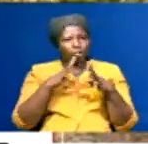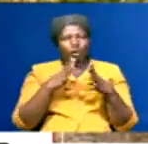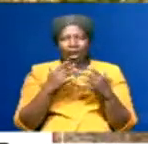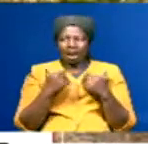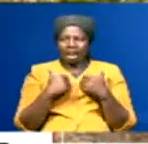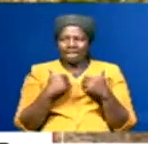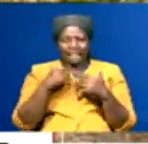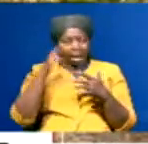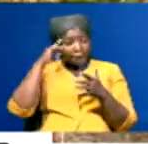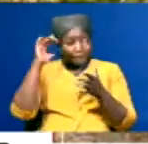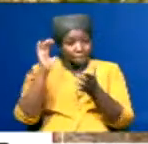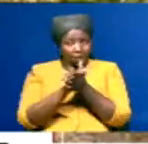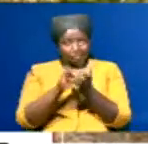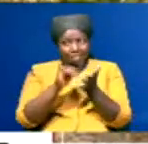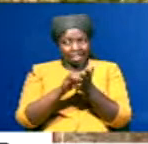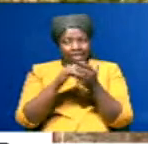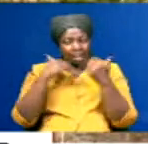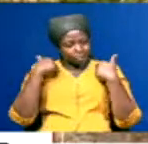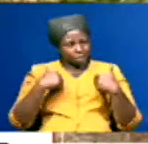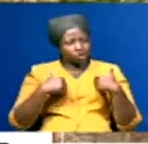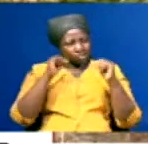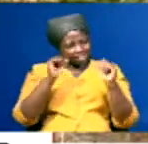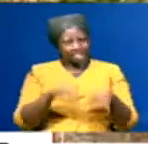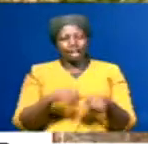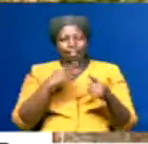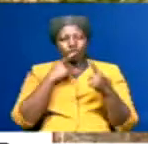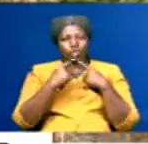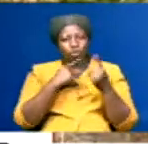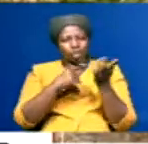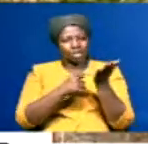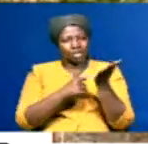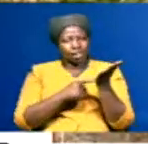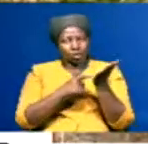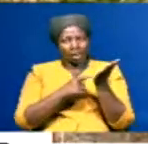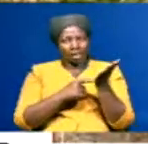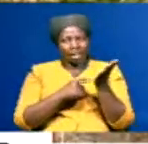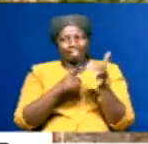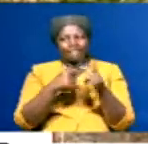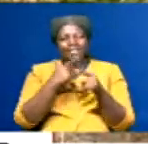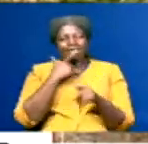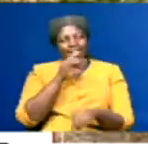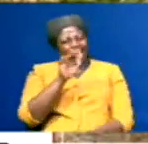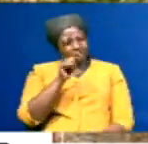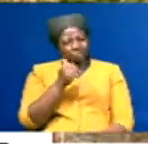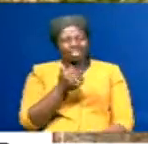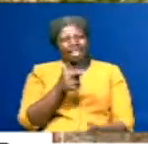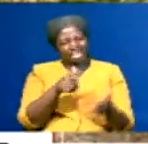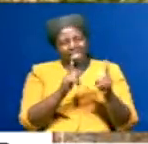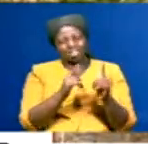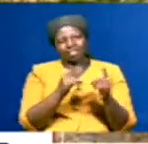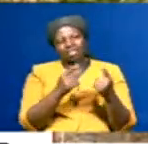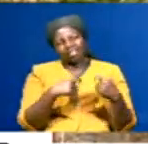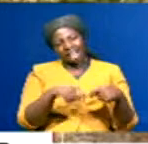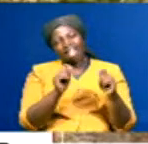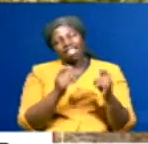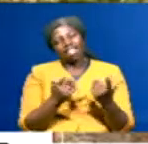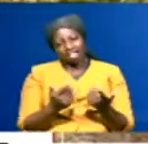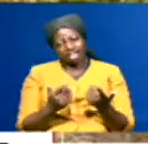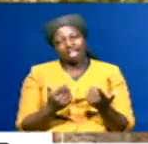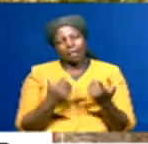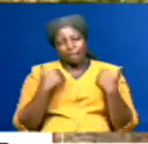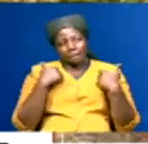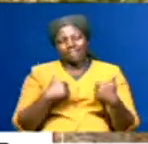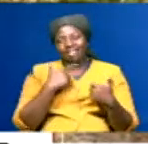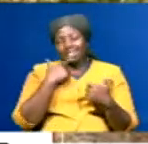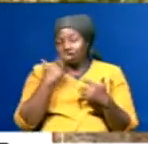belief that I could speak Kiswahili. And then they said, come we try. So I said, but you know,